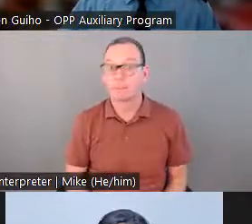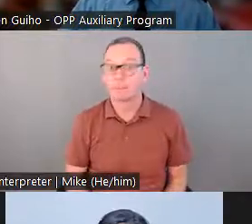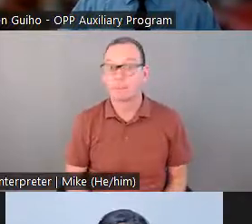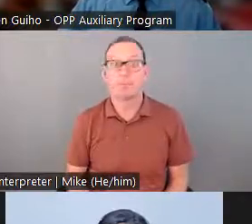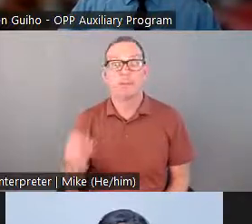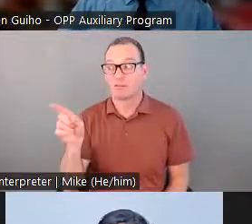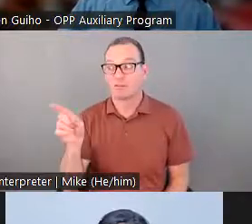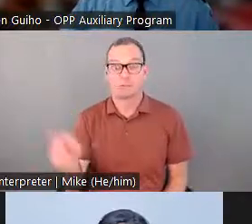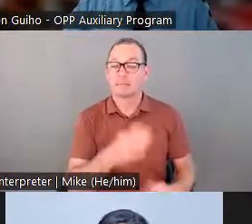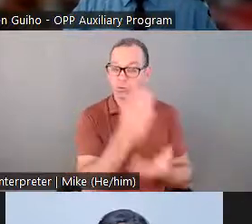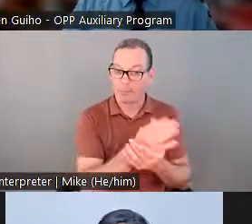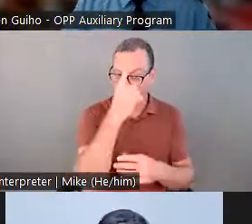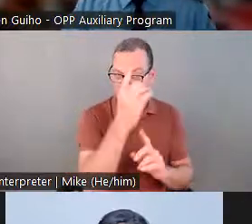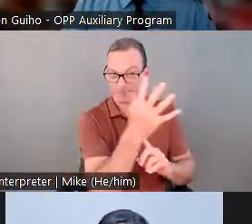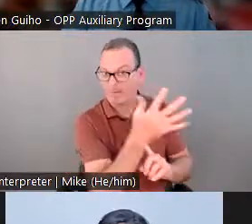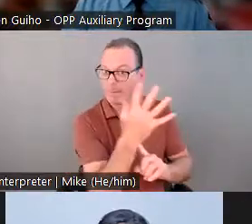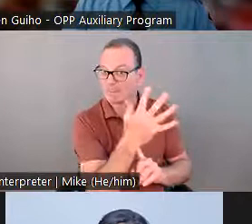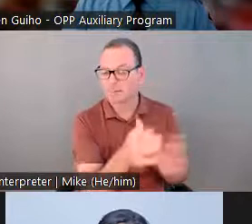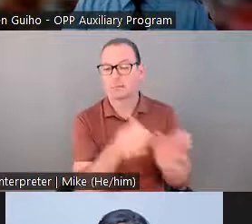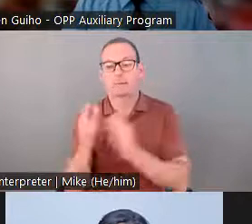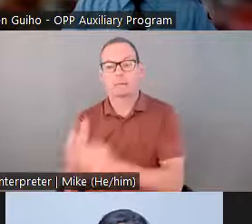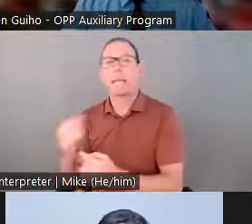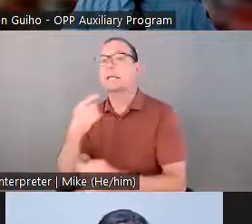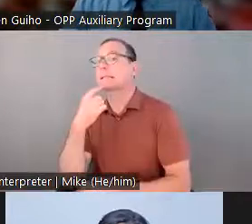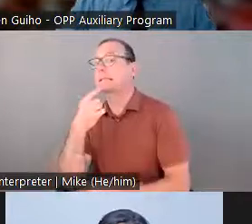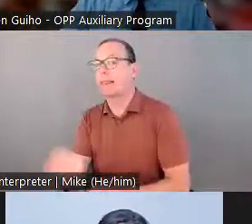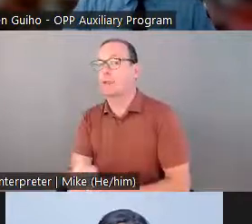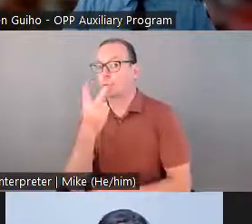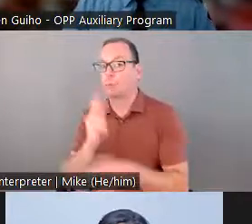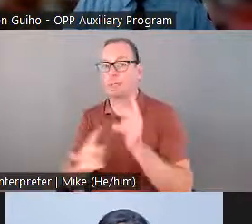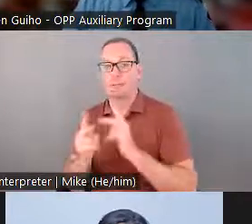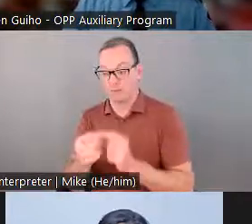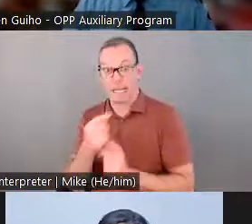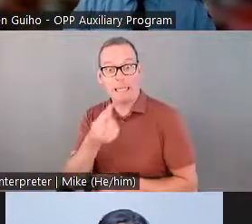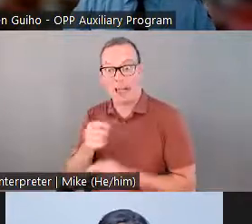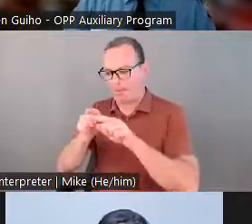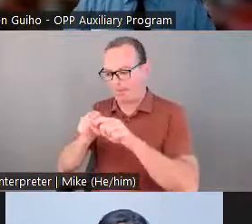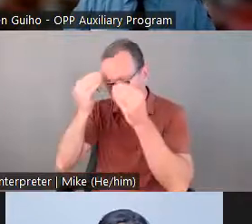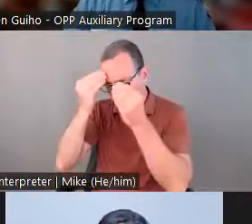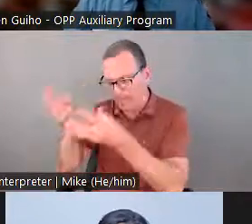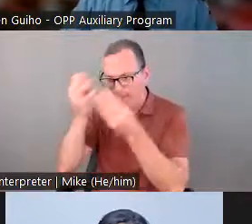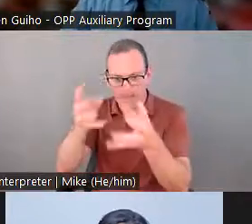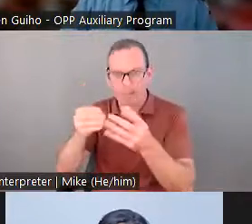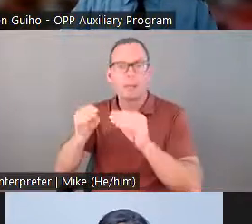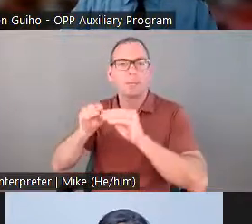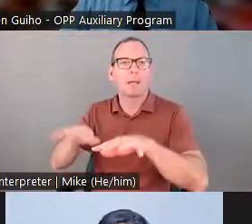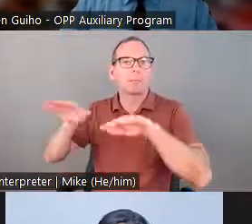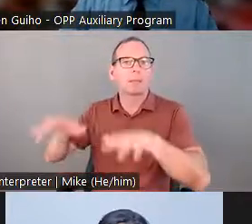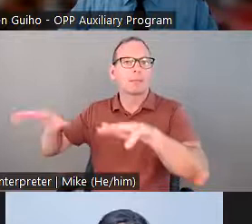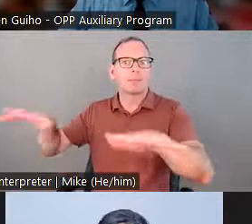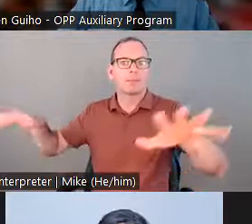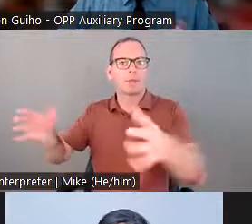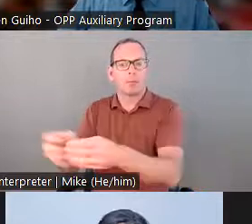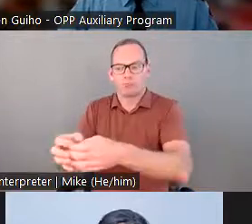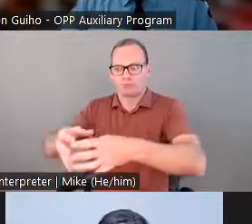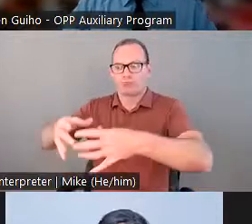the education out there is it's invaluable. It really just, it promotes, it